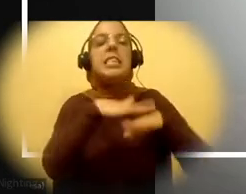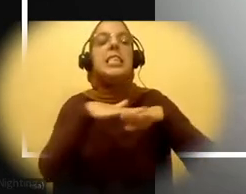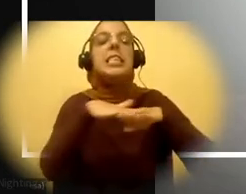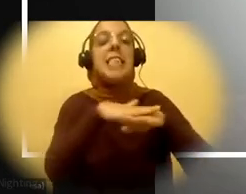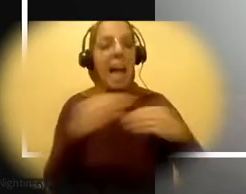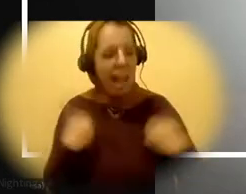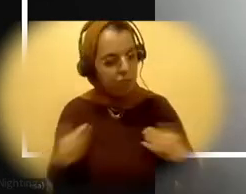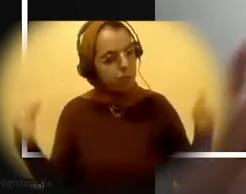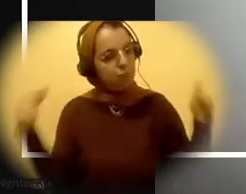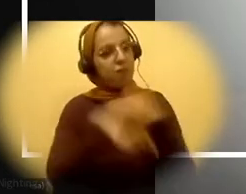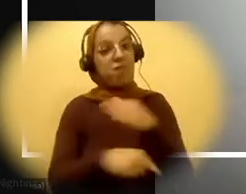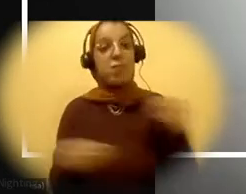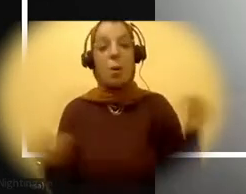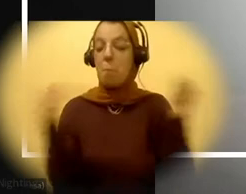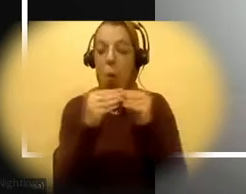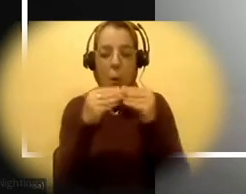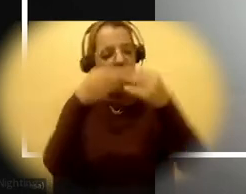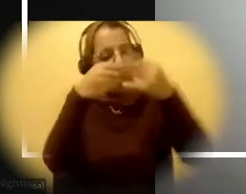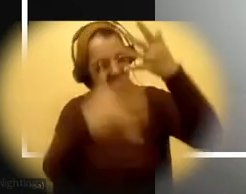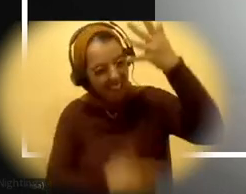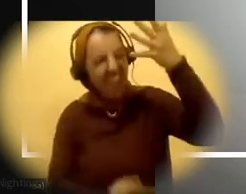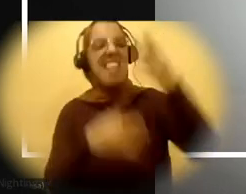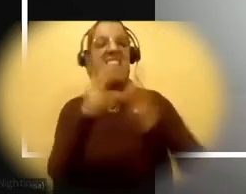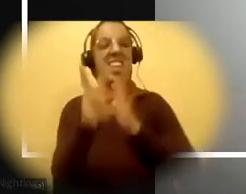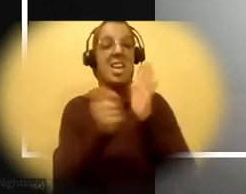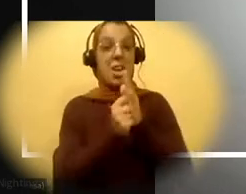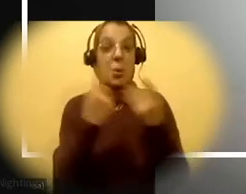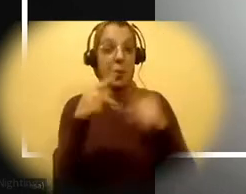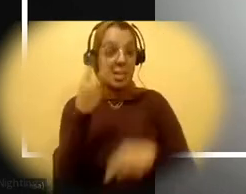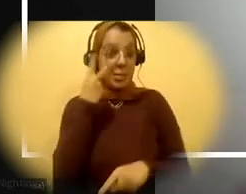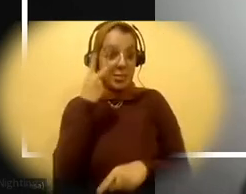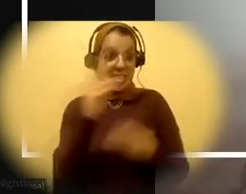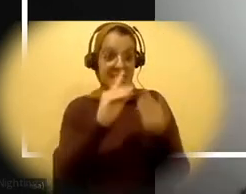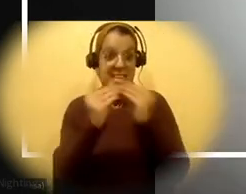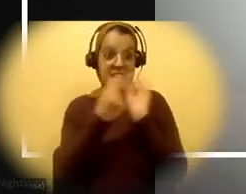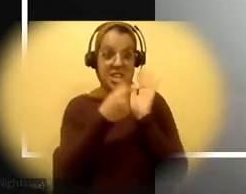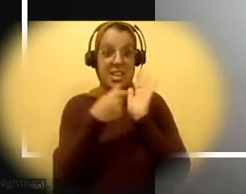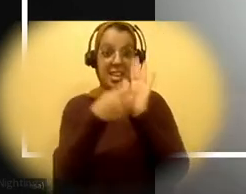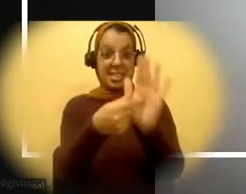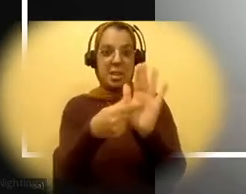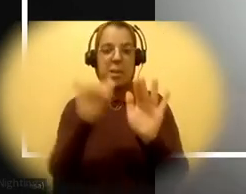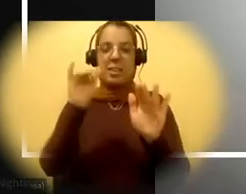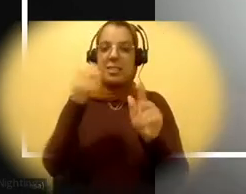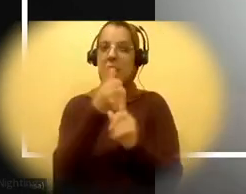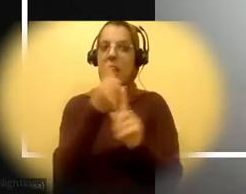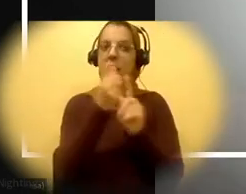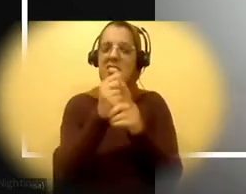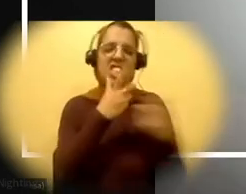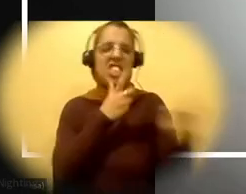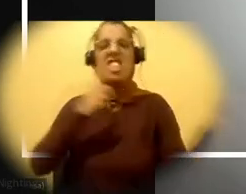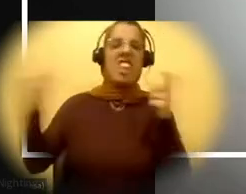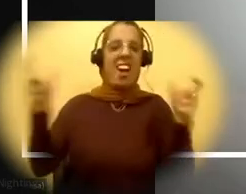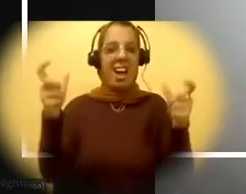So once you see the digital exhibit come out, it is tenfold